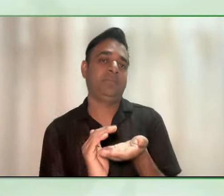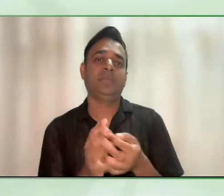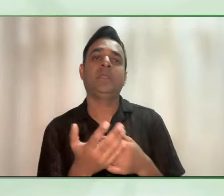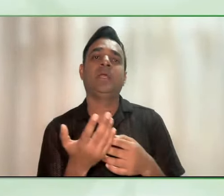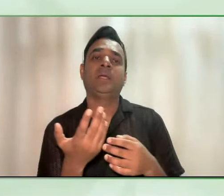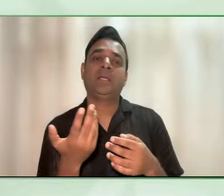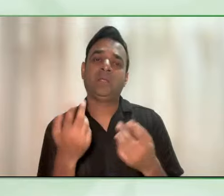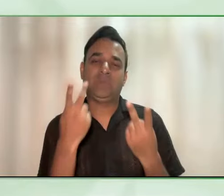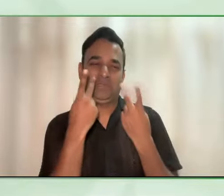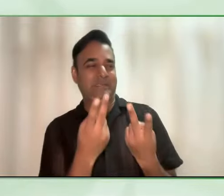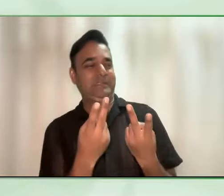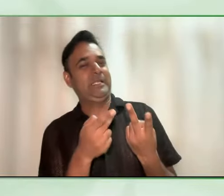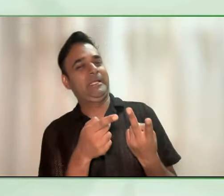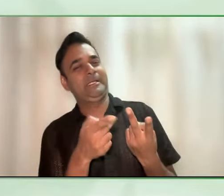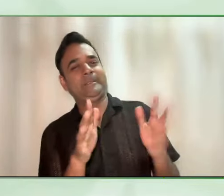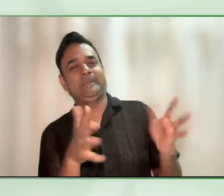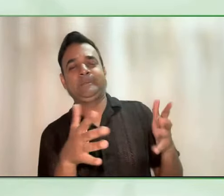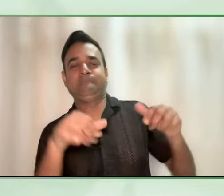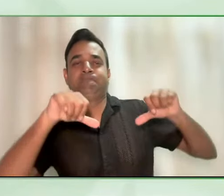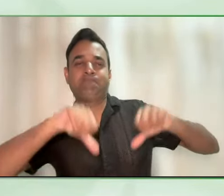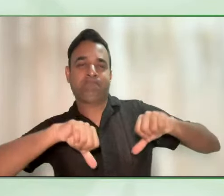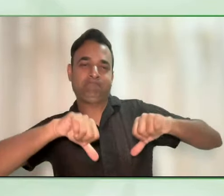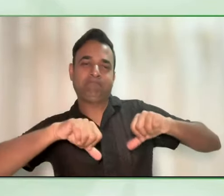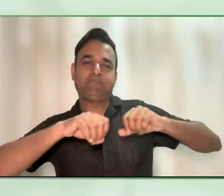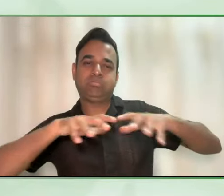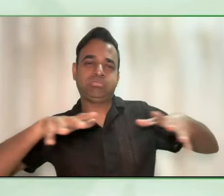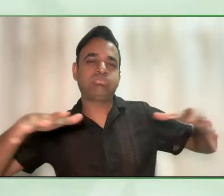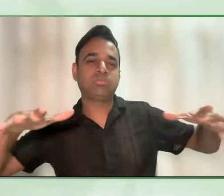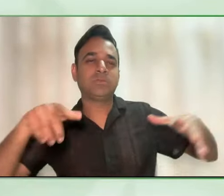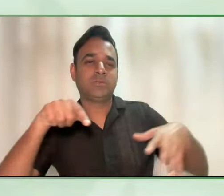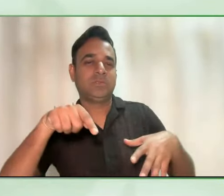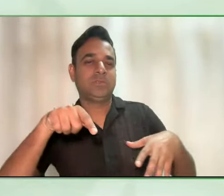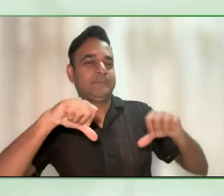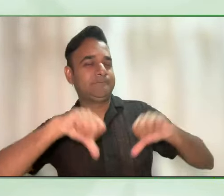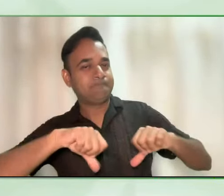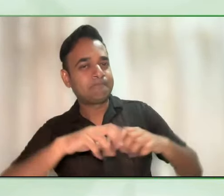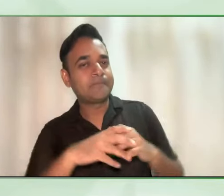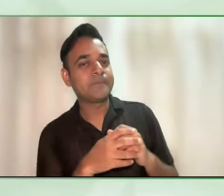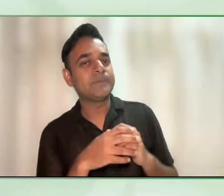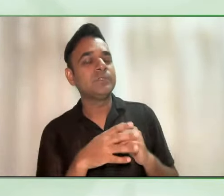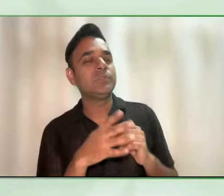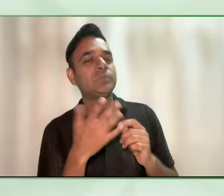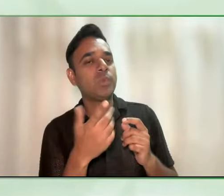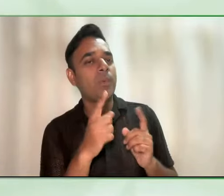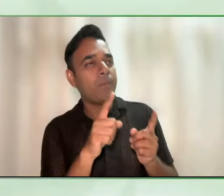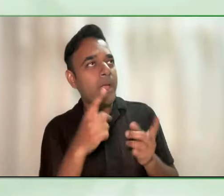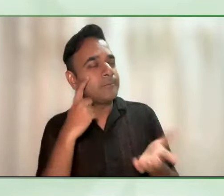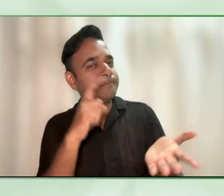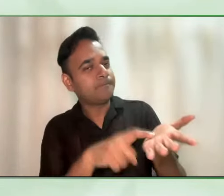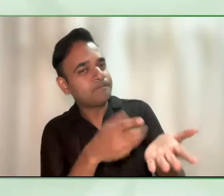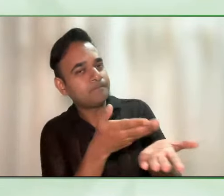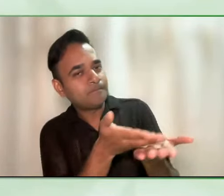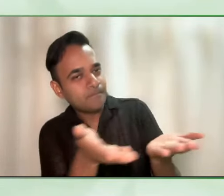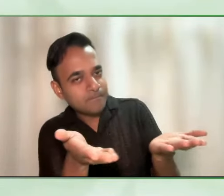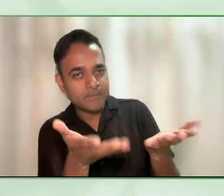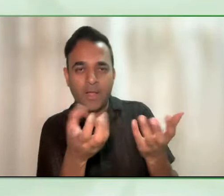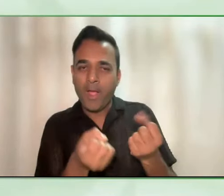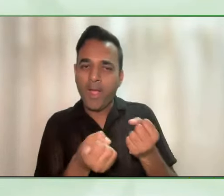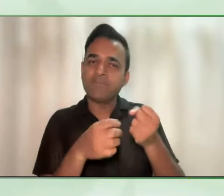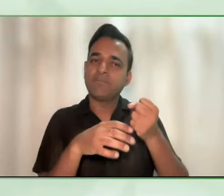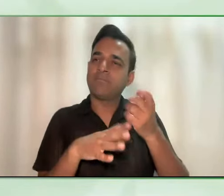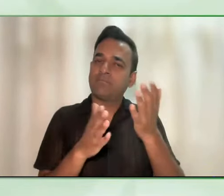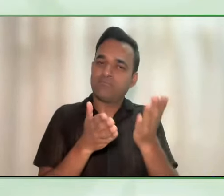environmental measures, without which people with disability remain connoted as seen only for their functional